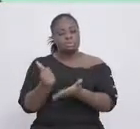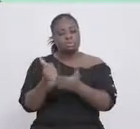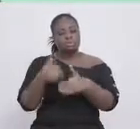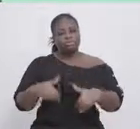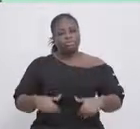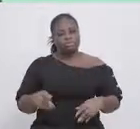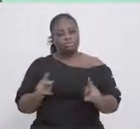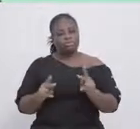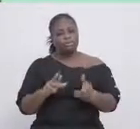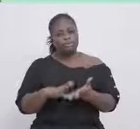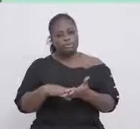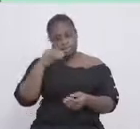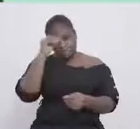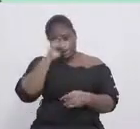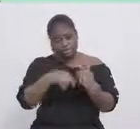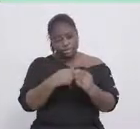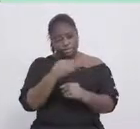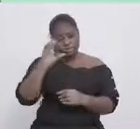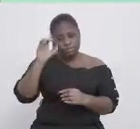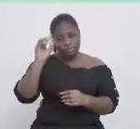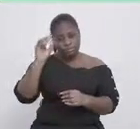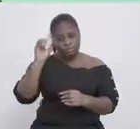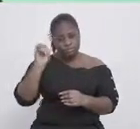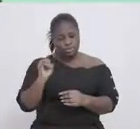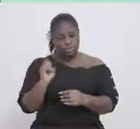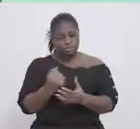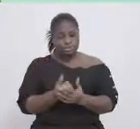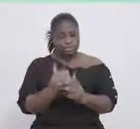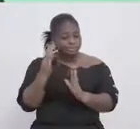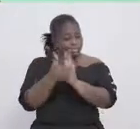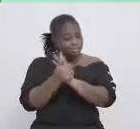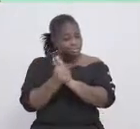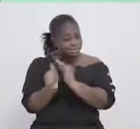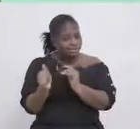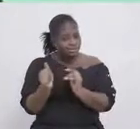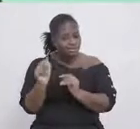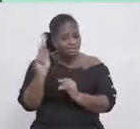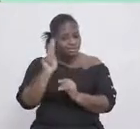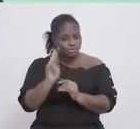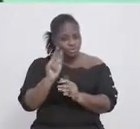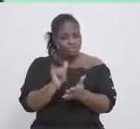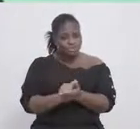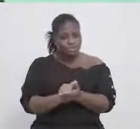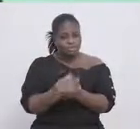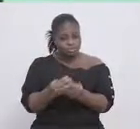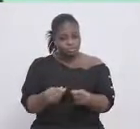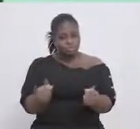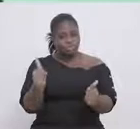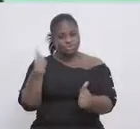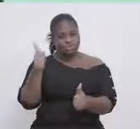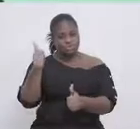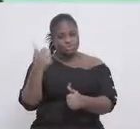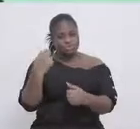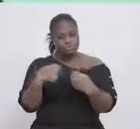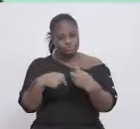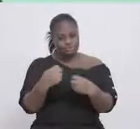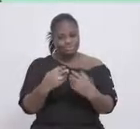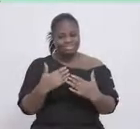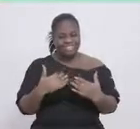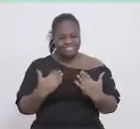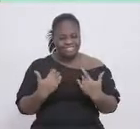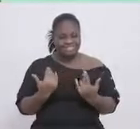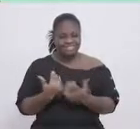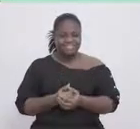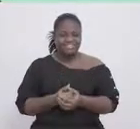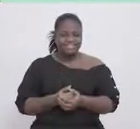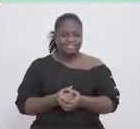learn more about coding, get the skill of coding, and use that to create solutions to their own problems, I'll be happy to hear from you. I have